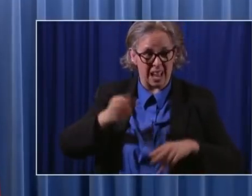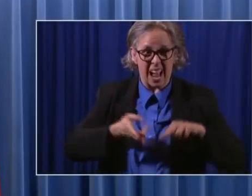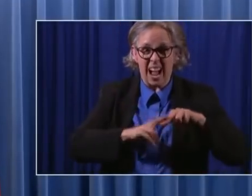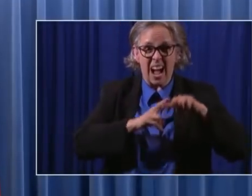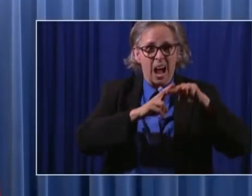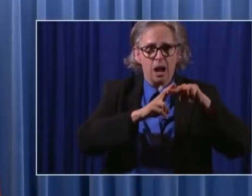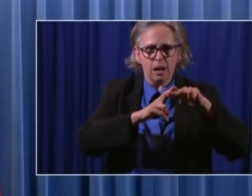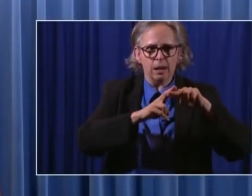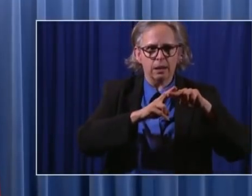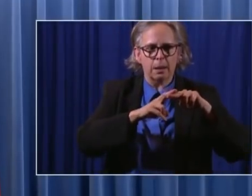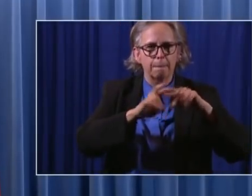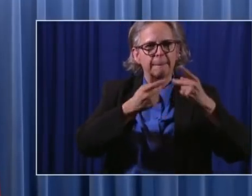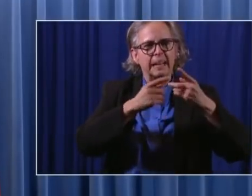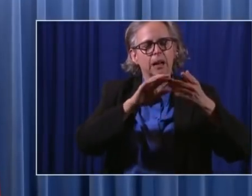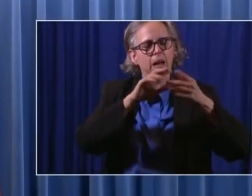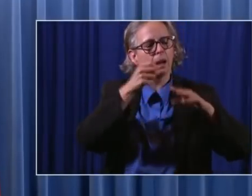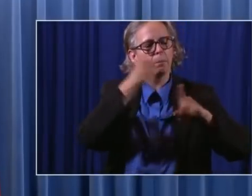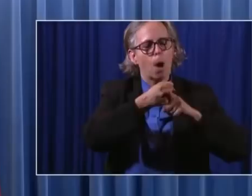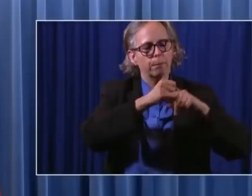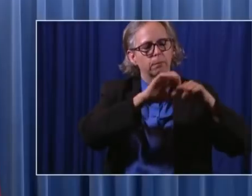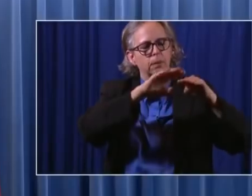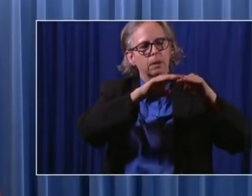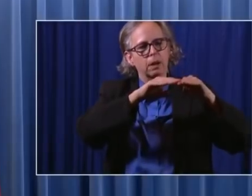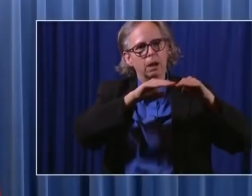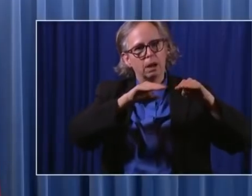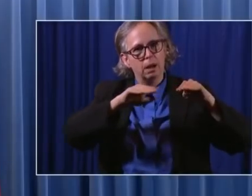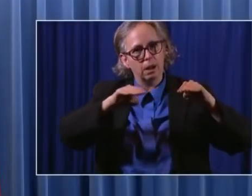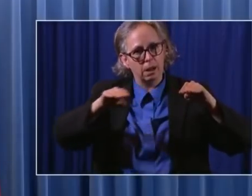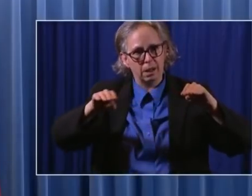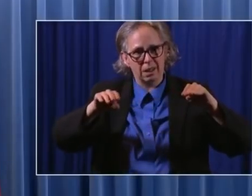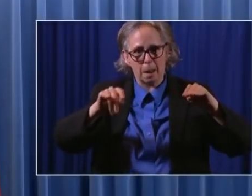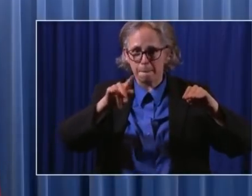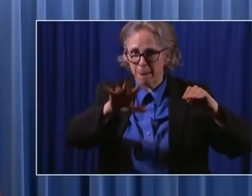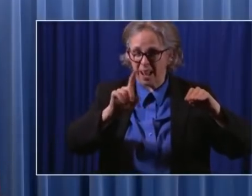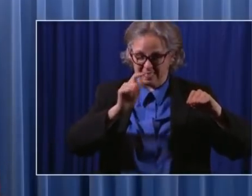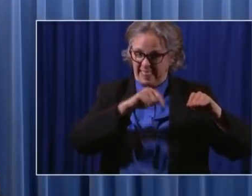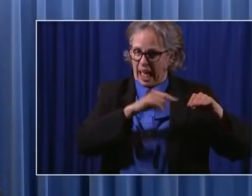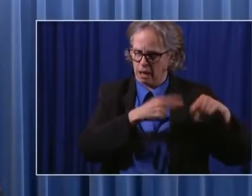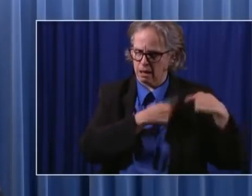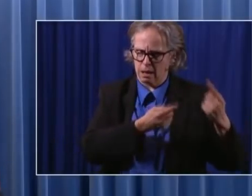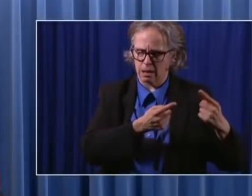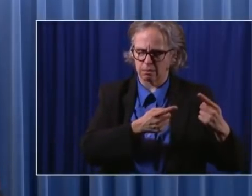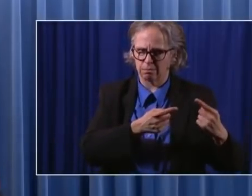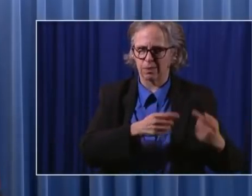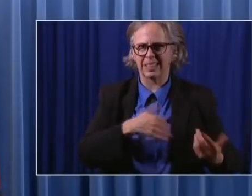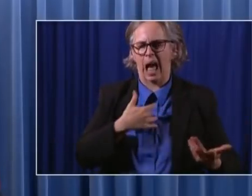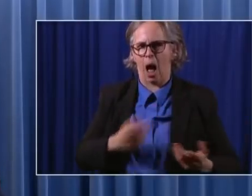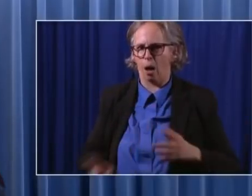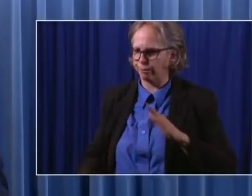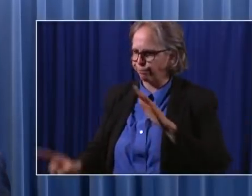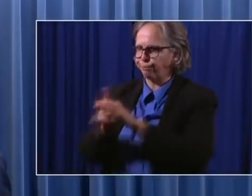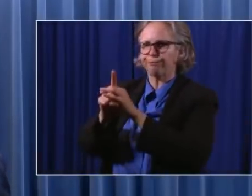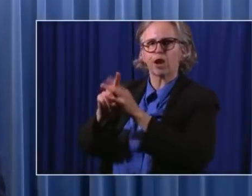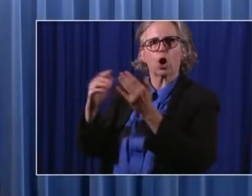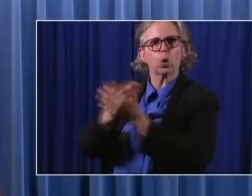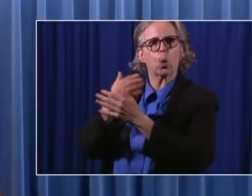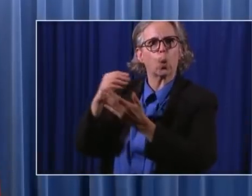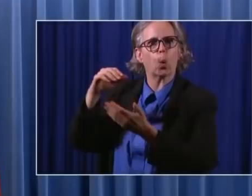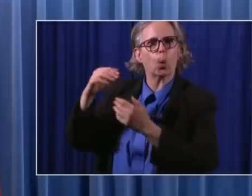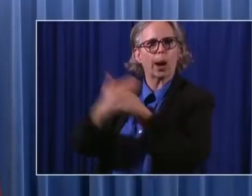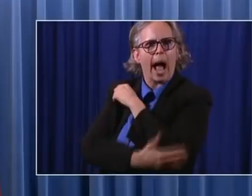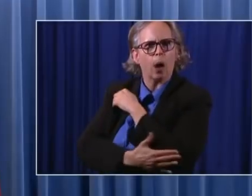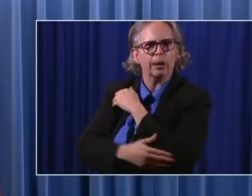list. A new county, unfortunately. Let's go over to Athens County. Athens